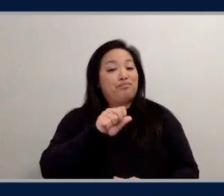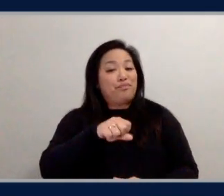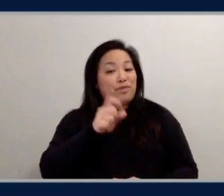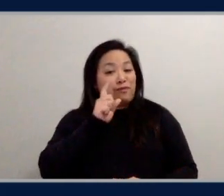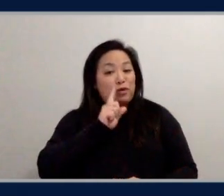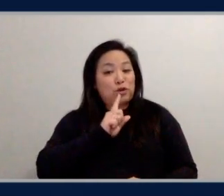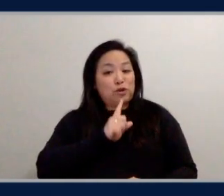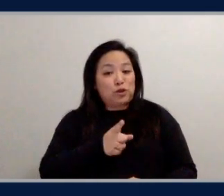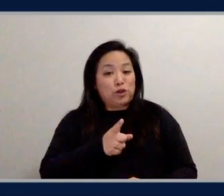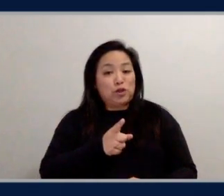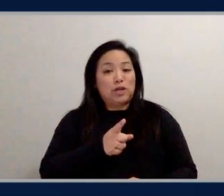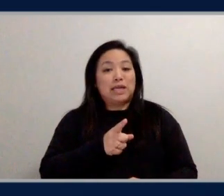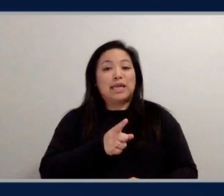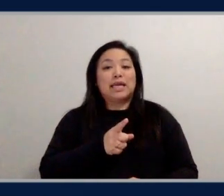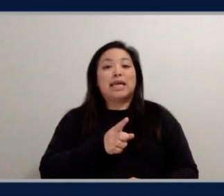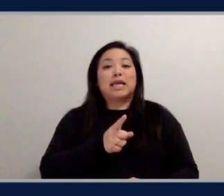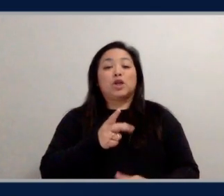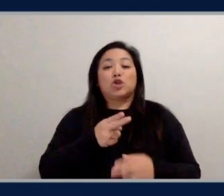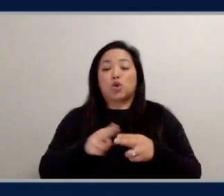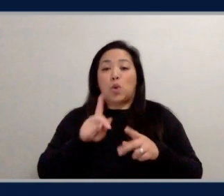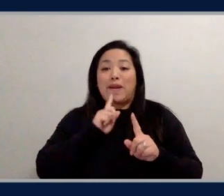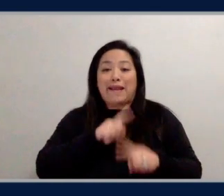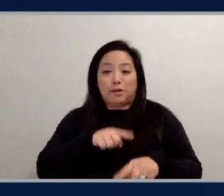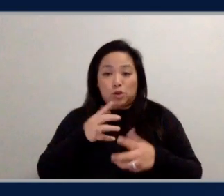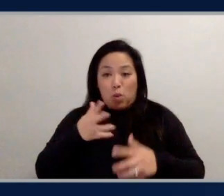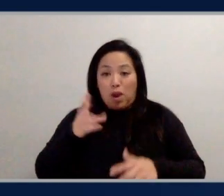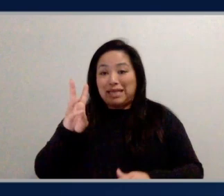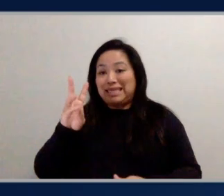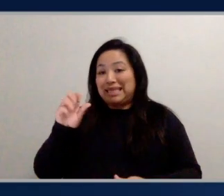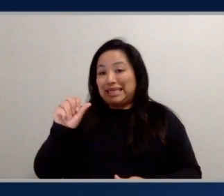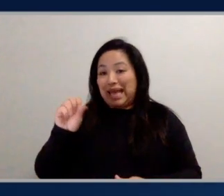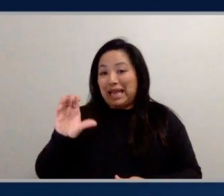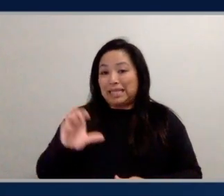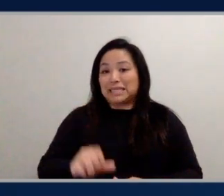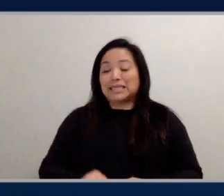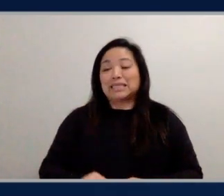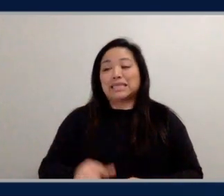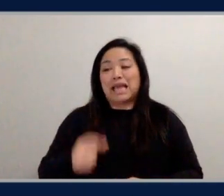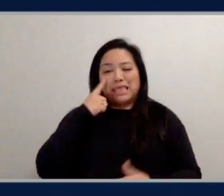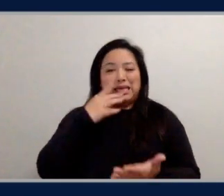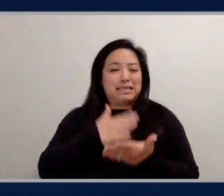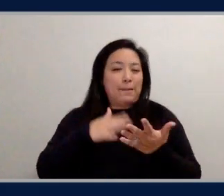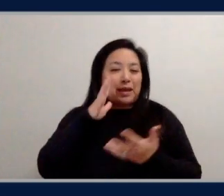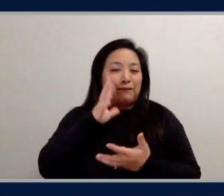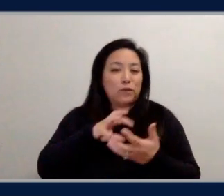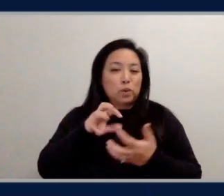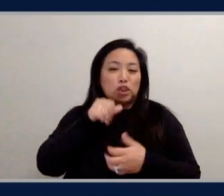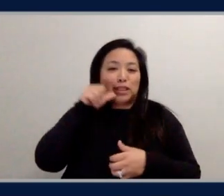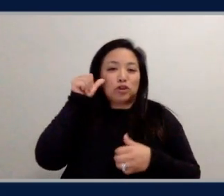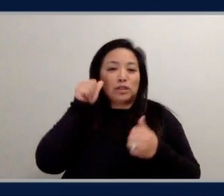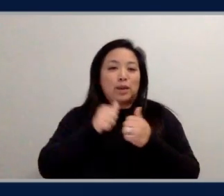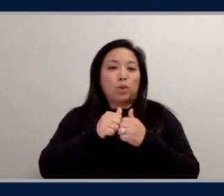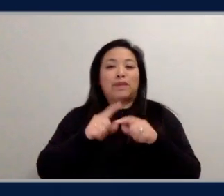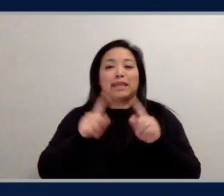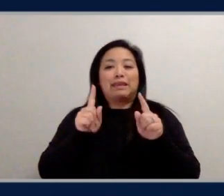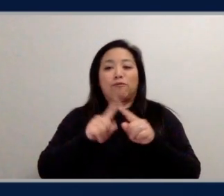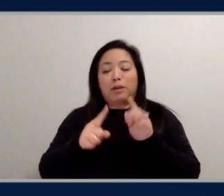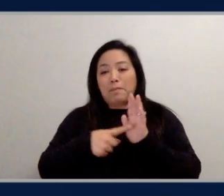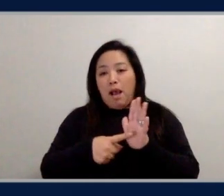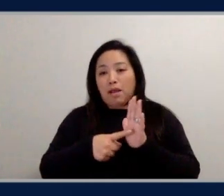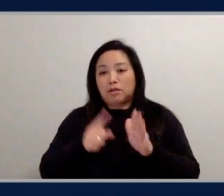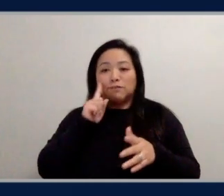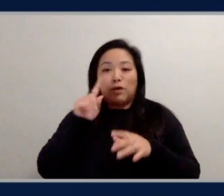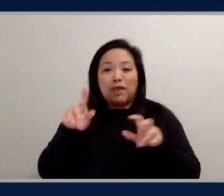short answer, it's 6 seconds. So I think there might have been some confusion with a bunch of the different models and the announcements